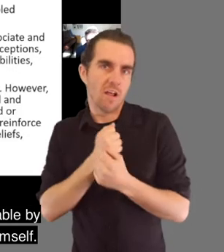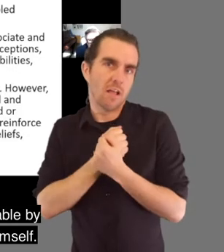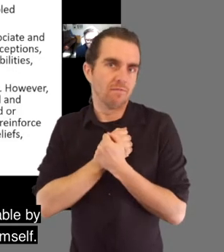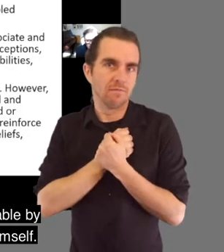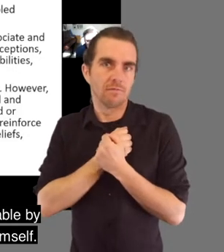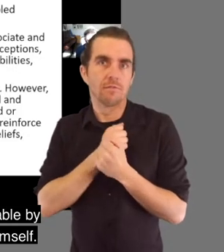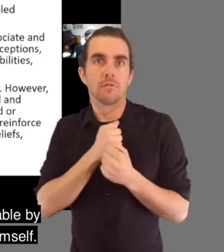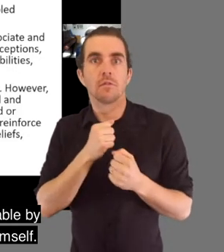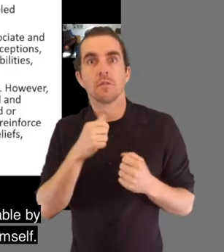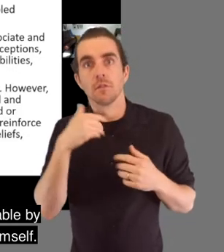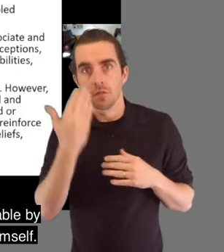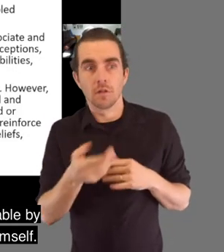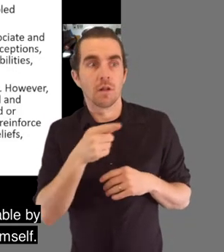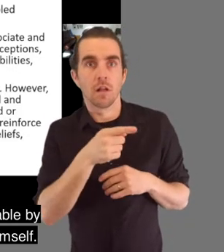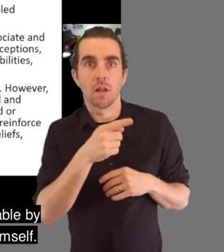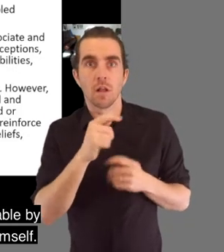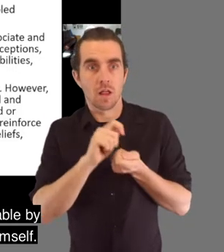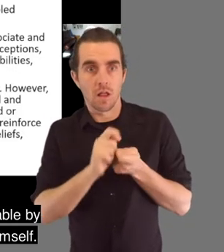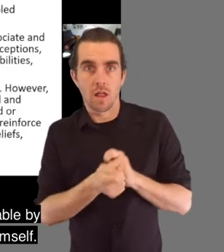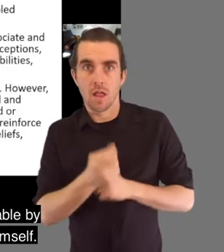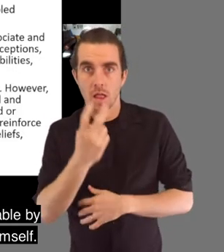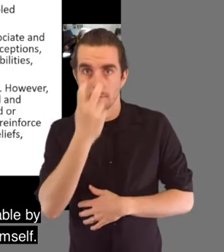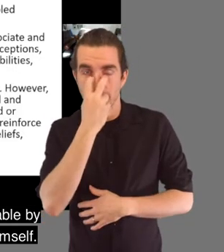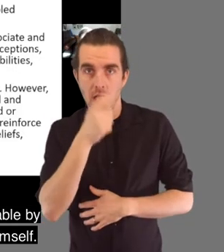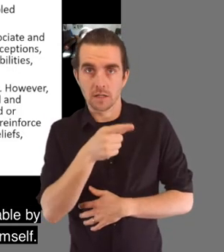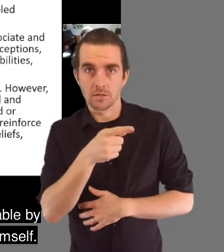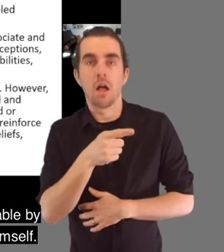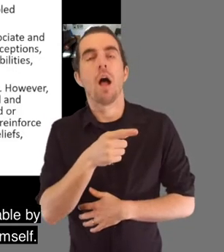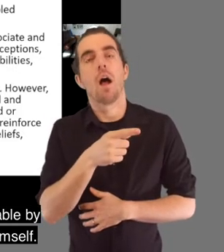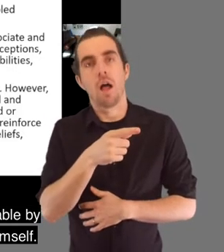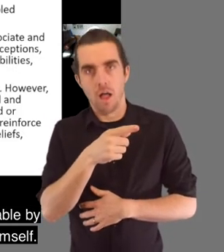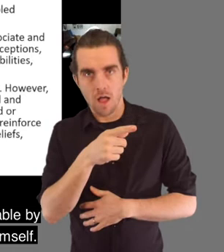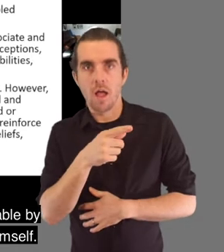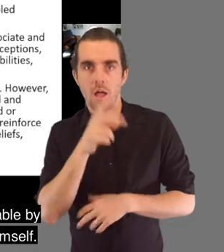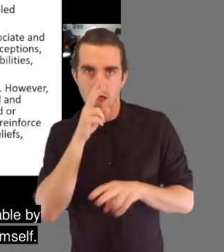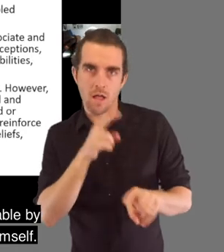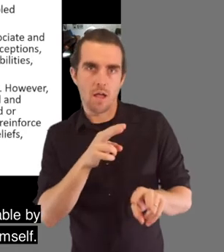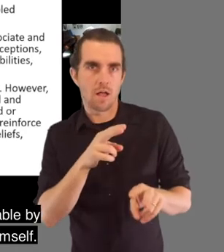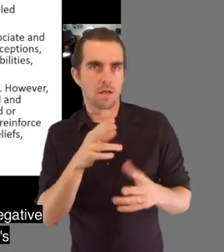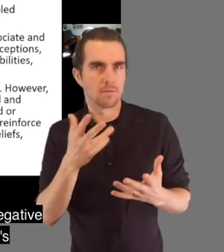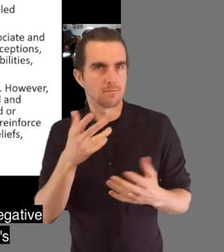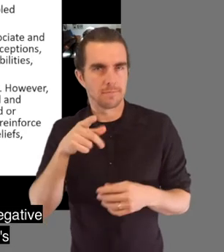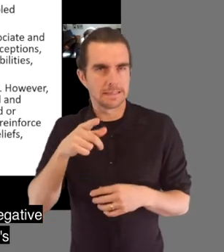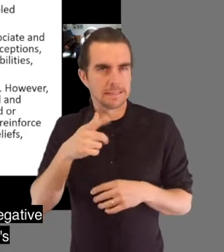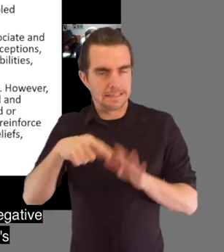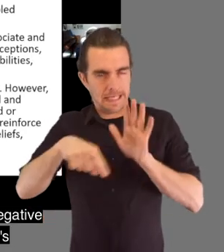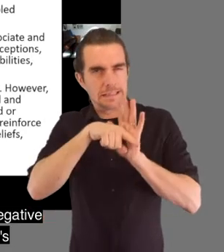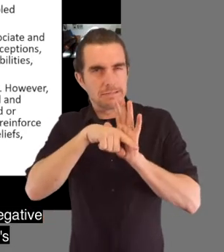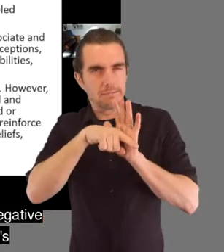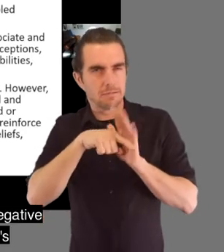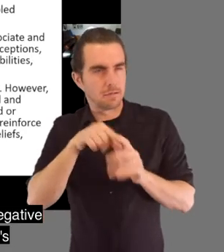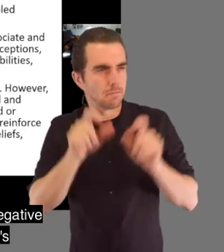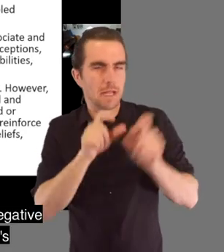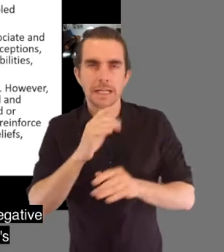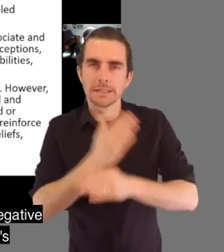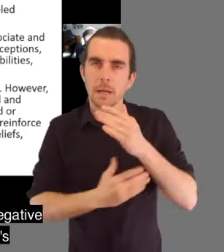lovable by Rochester until he is then blind himself. These stereotypes are all